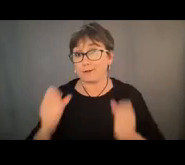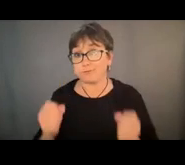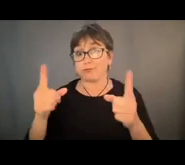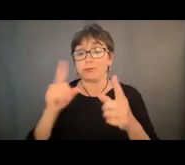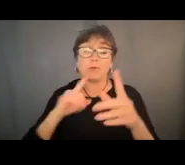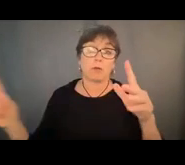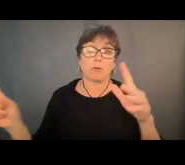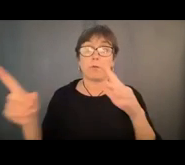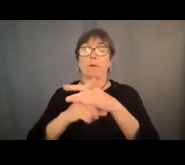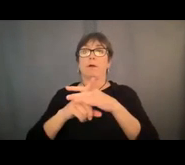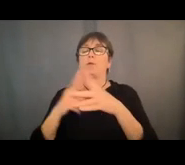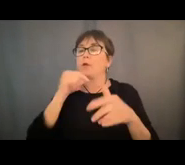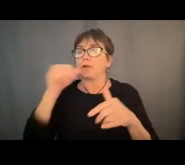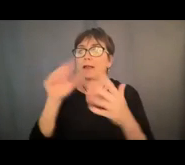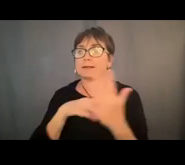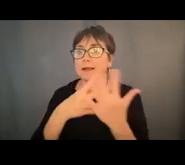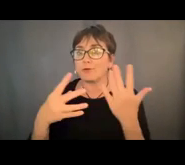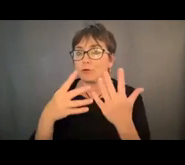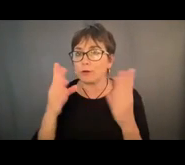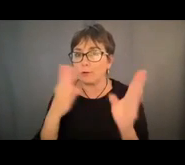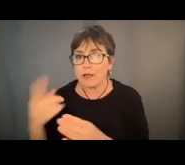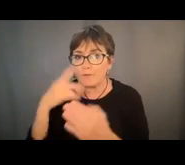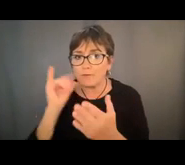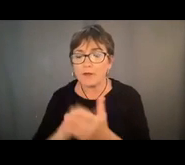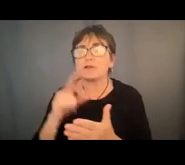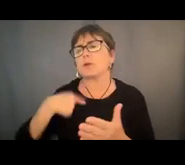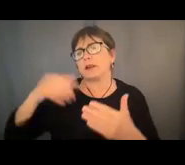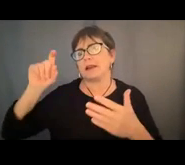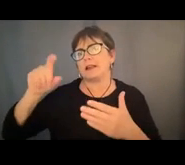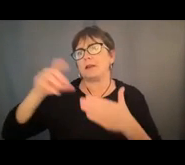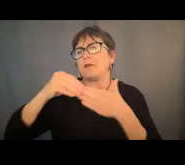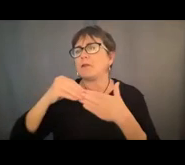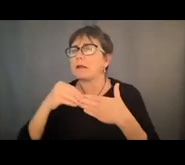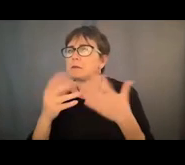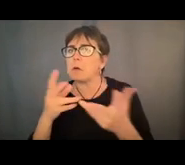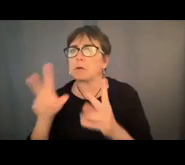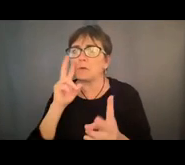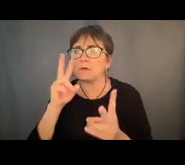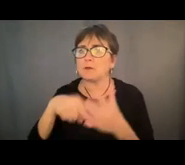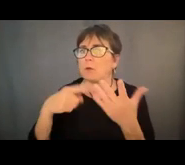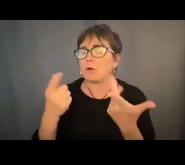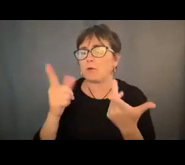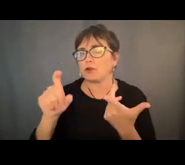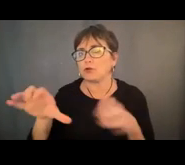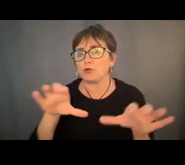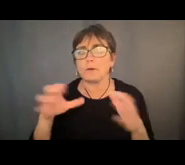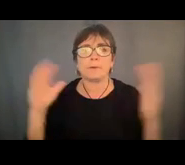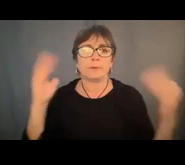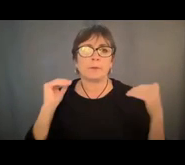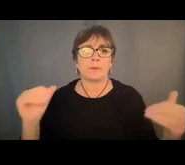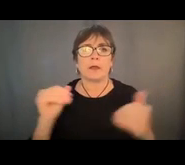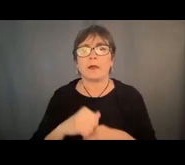for. So we wanted to make sure to have that flexibility as needed. Then we moved to assistive technology,